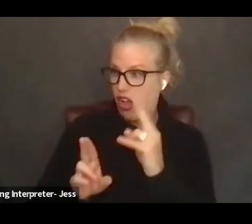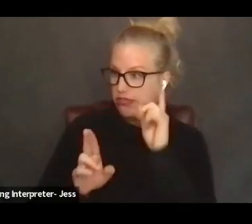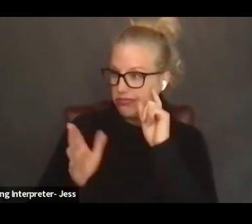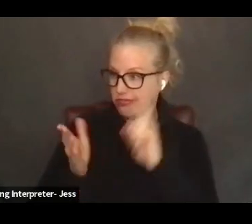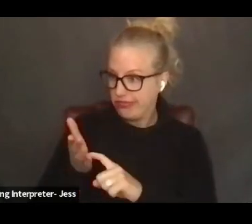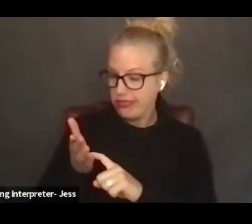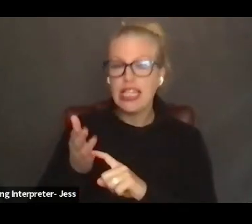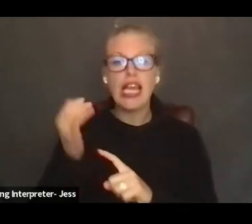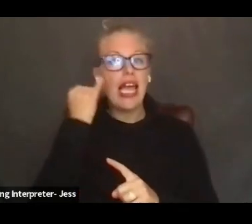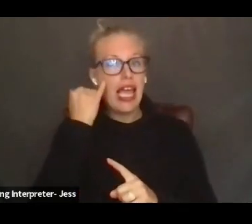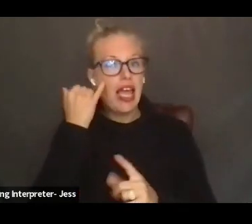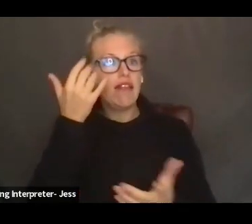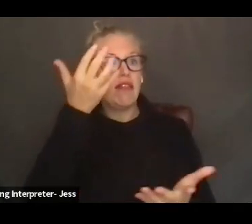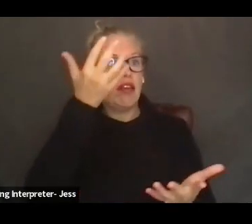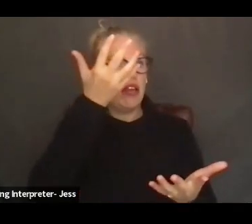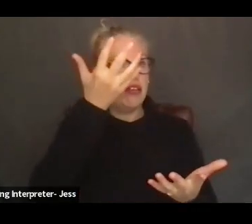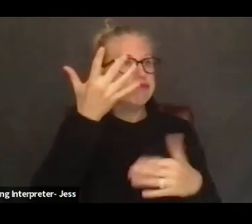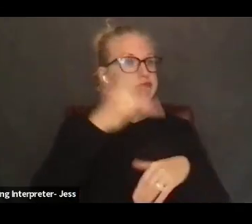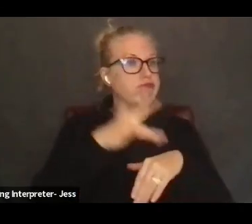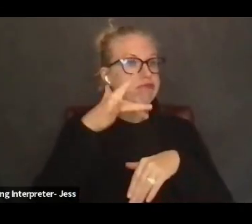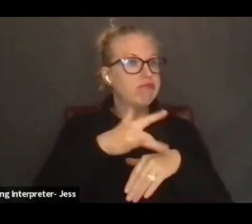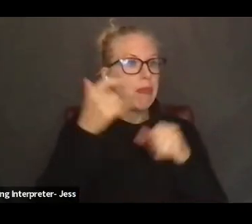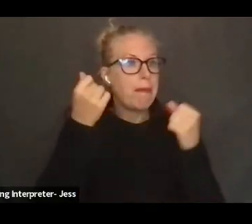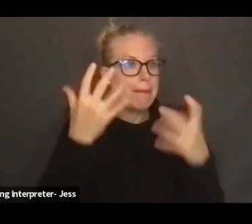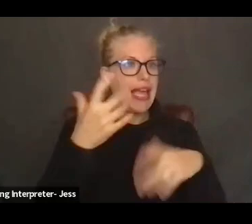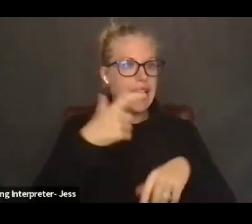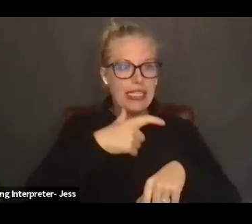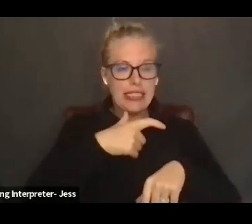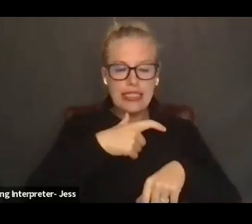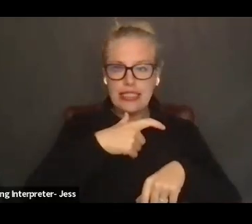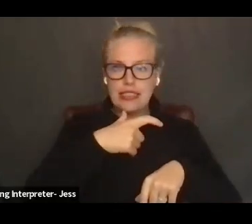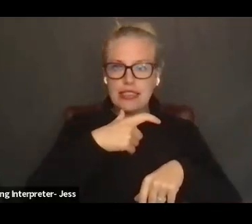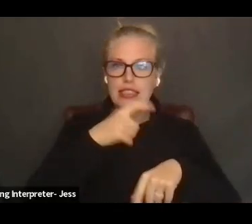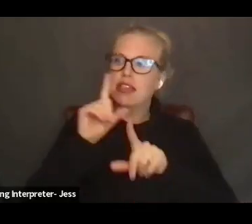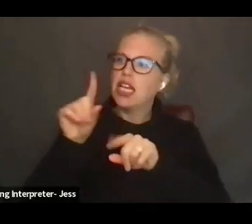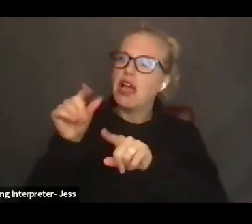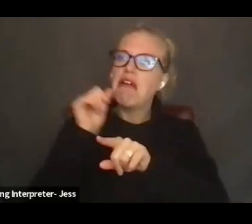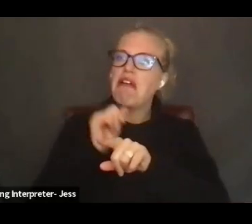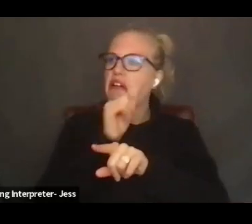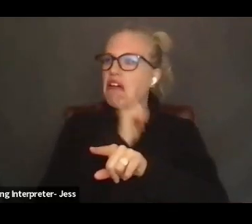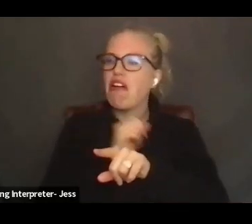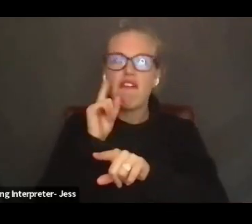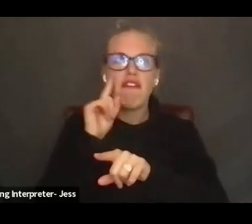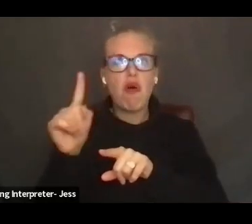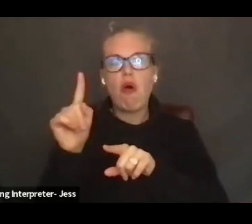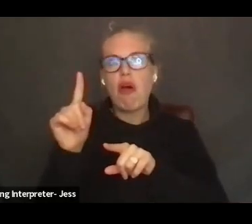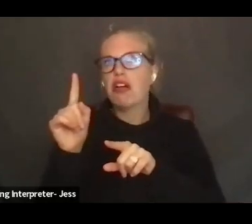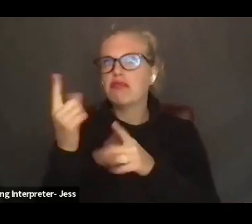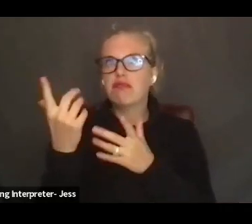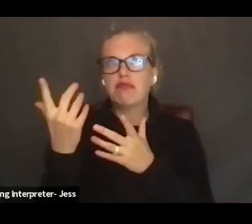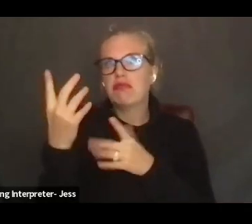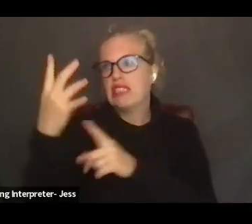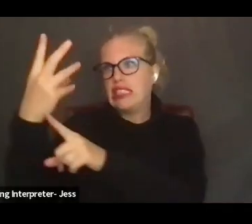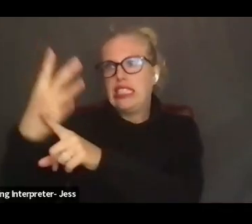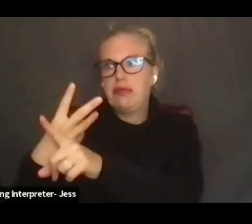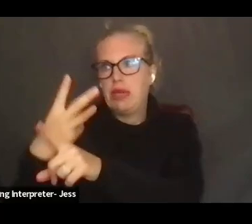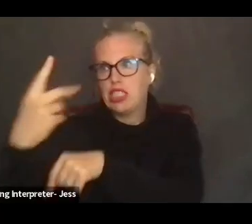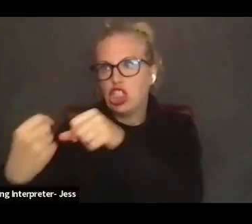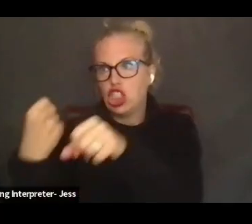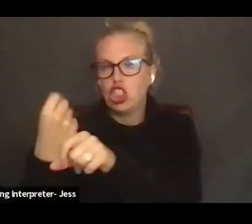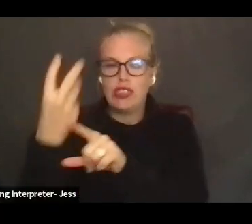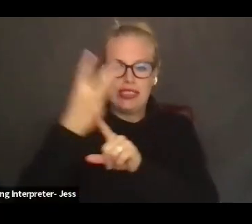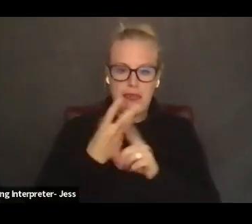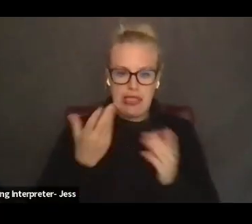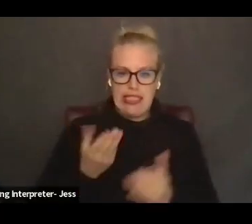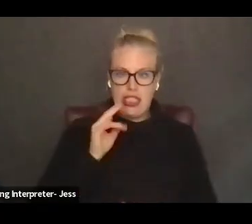you spend a lot of time in a certain state, say you go to Arizona for a long period of time, you